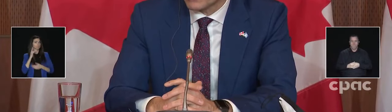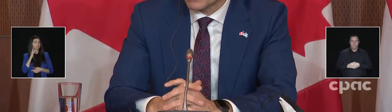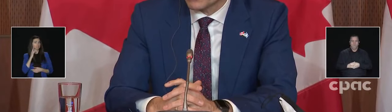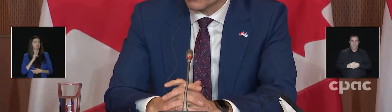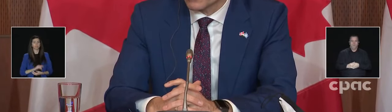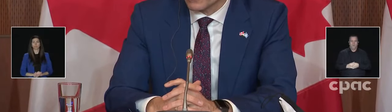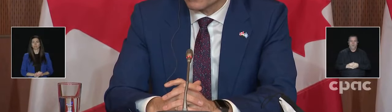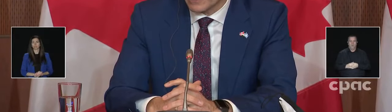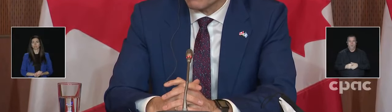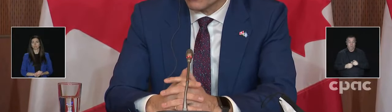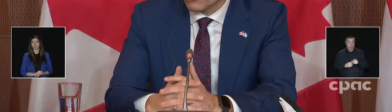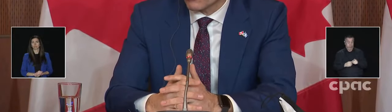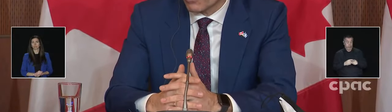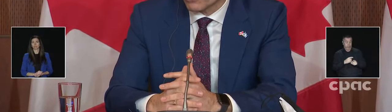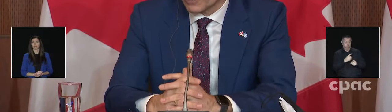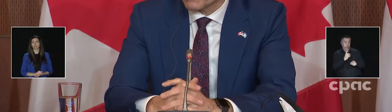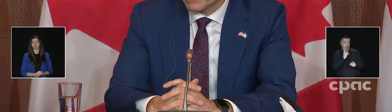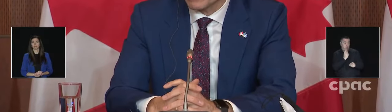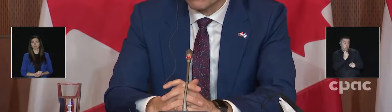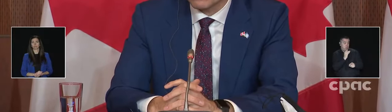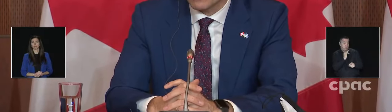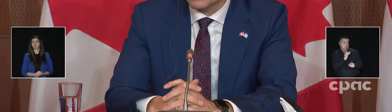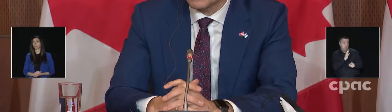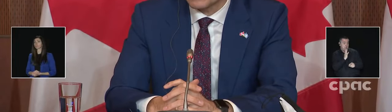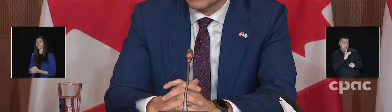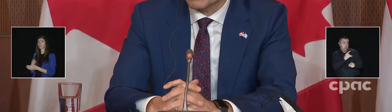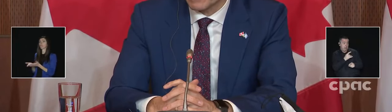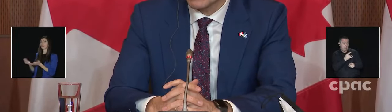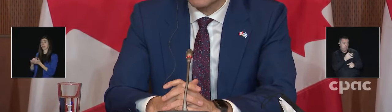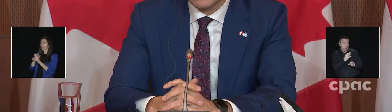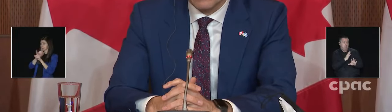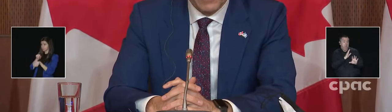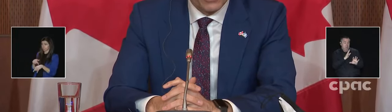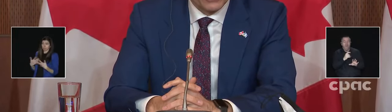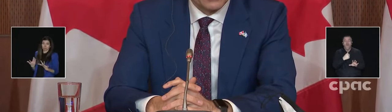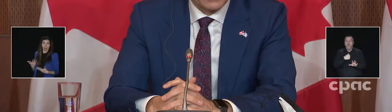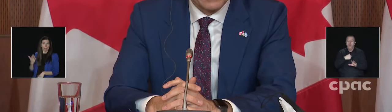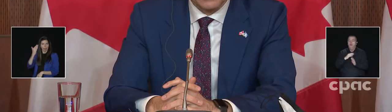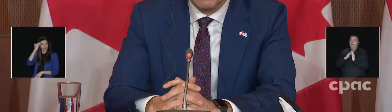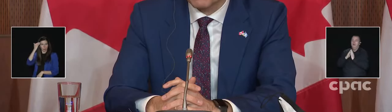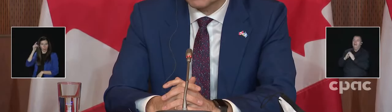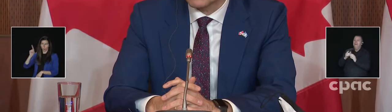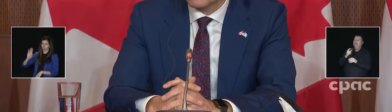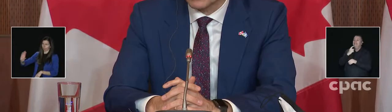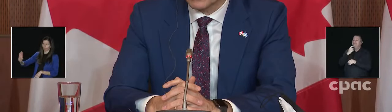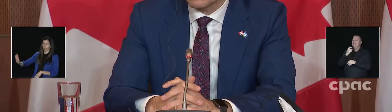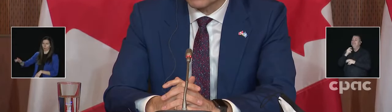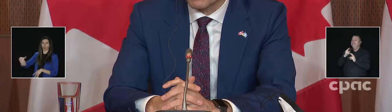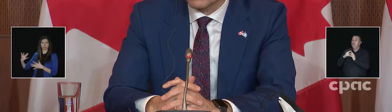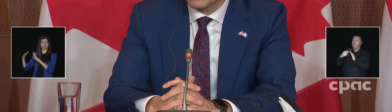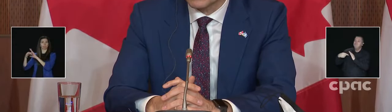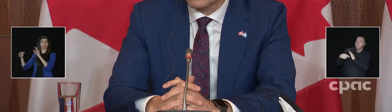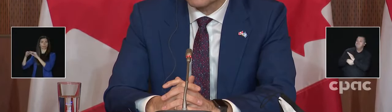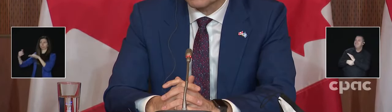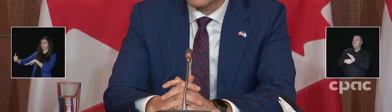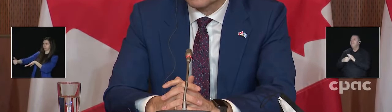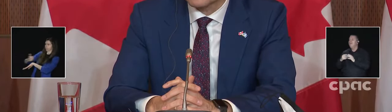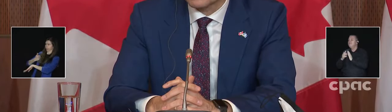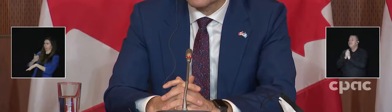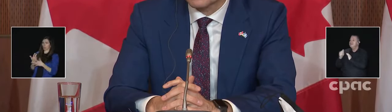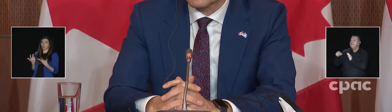C'est une allégation extraordinaire, mais je ne suis pas un expert. Donc, j'ai demandé à des experts virologues à la santé publique du Canada de se prononcer